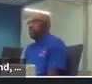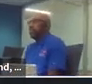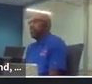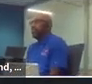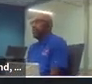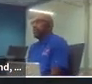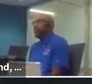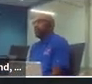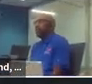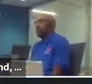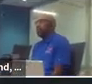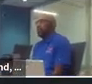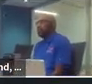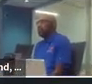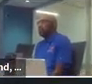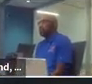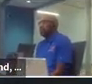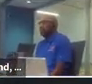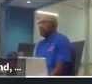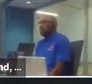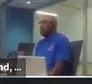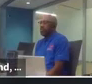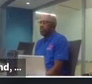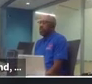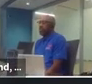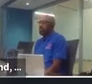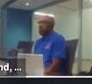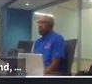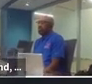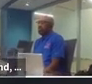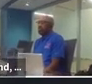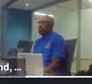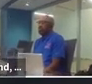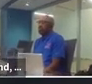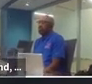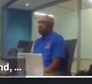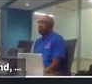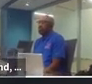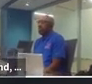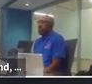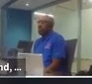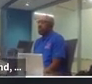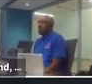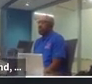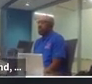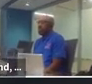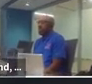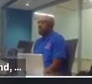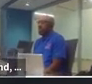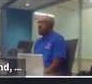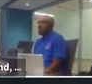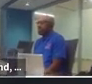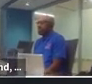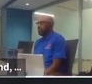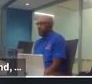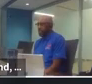presentation. And we will definitely ensure that it's posted for those who may need to refer back